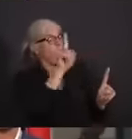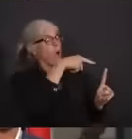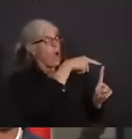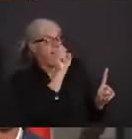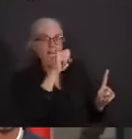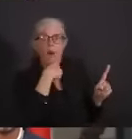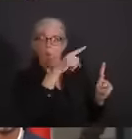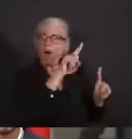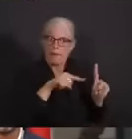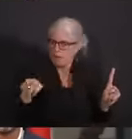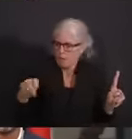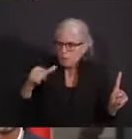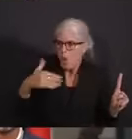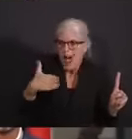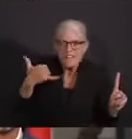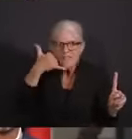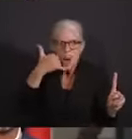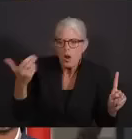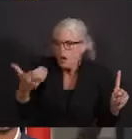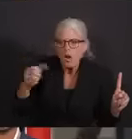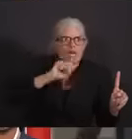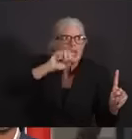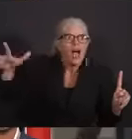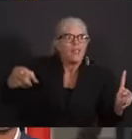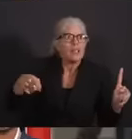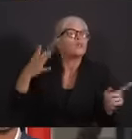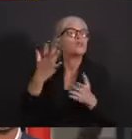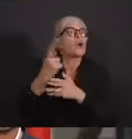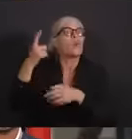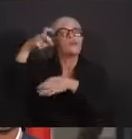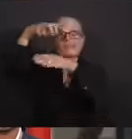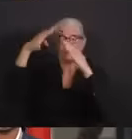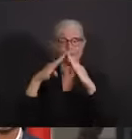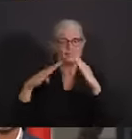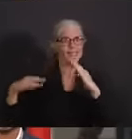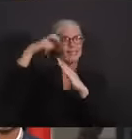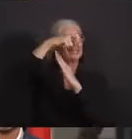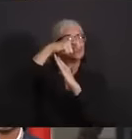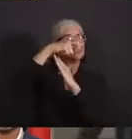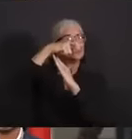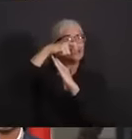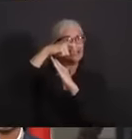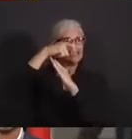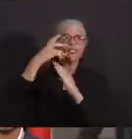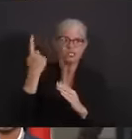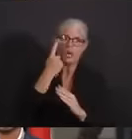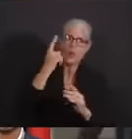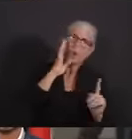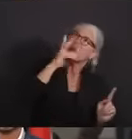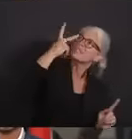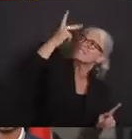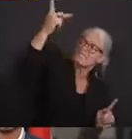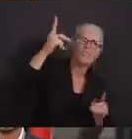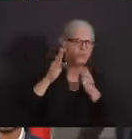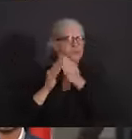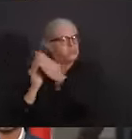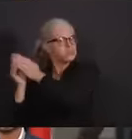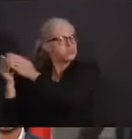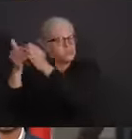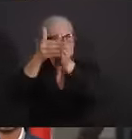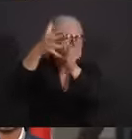do that. And if you see somebody that's sitting on their roof, someone's going to go and pick them up. That's just how we